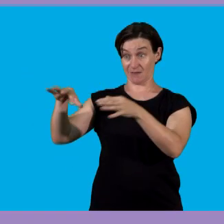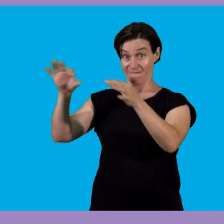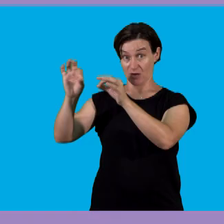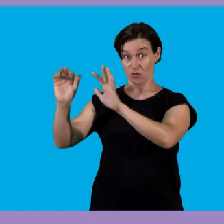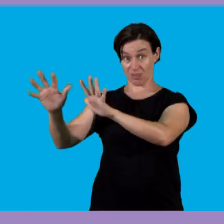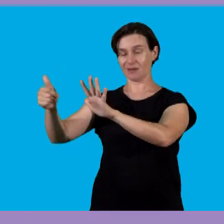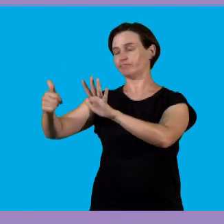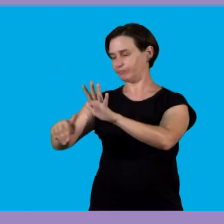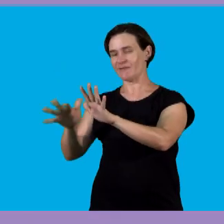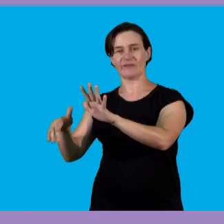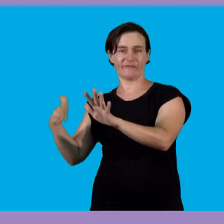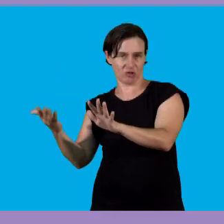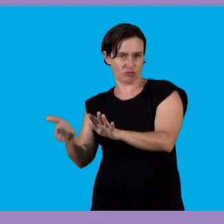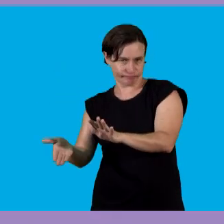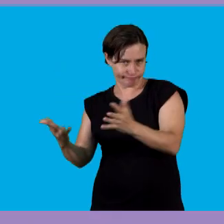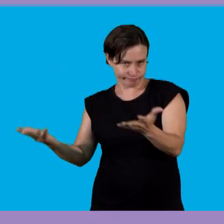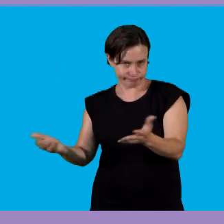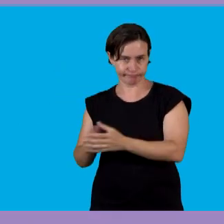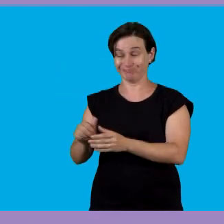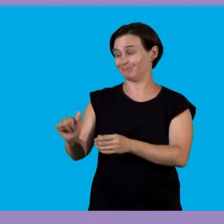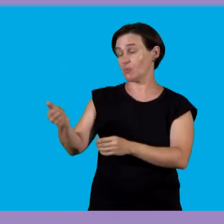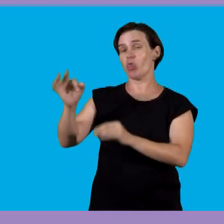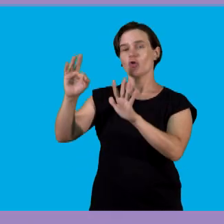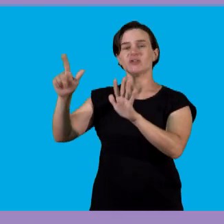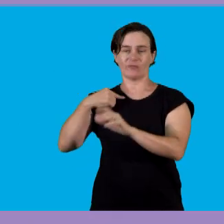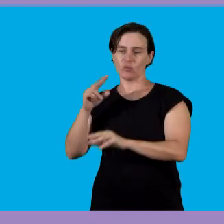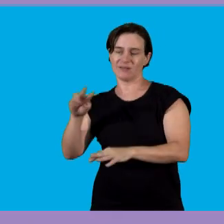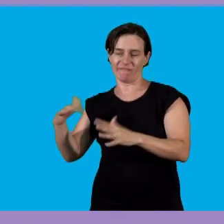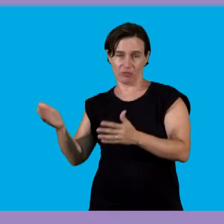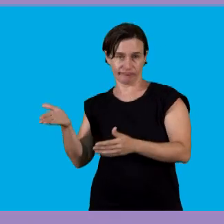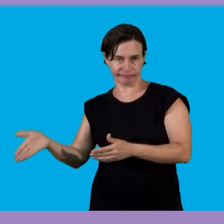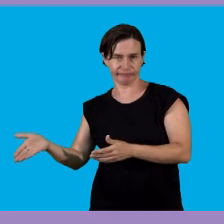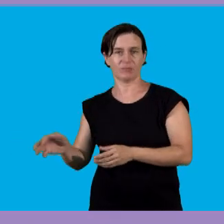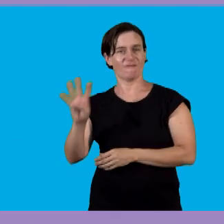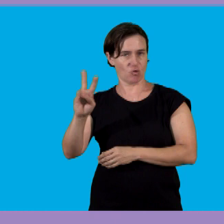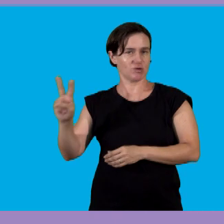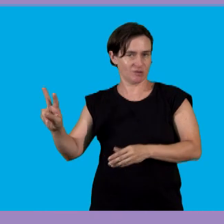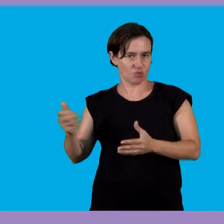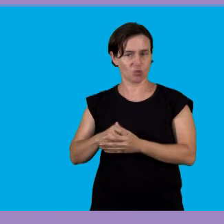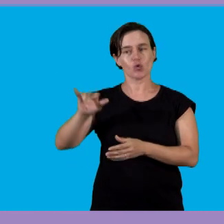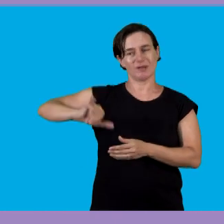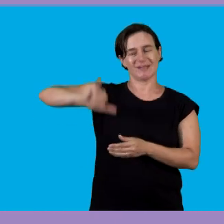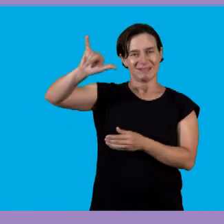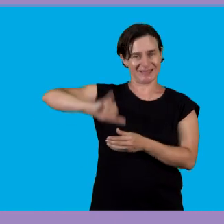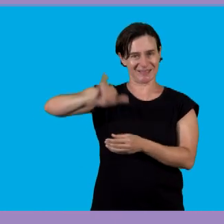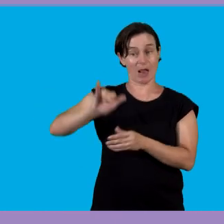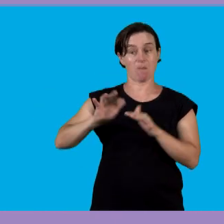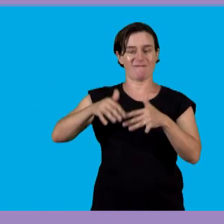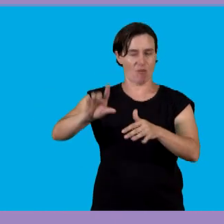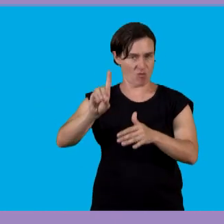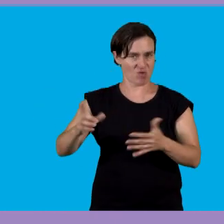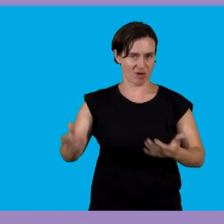been written, the output value of 15, and the input value of 37 has been written as the output value